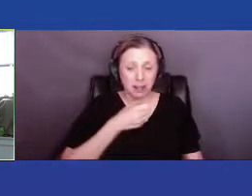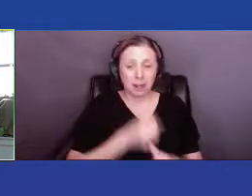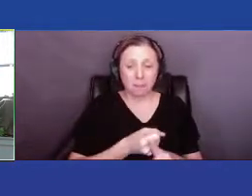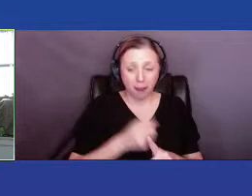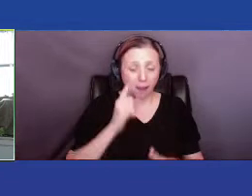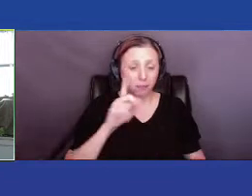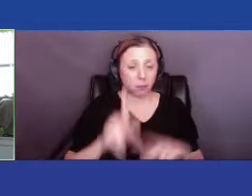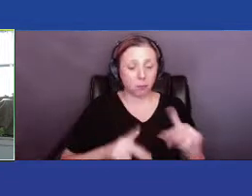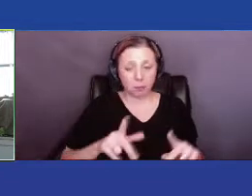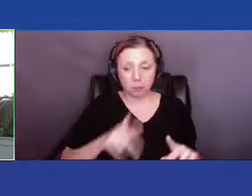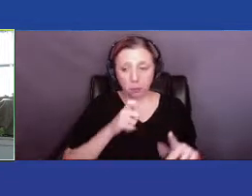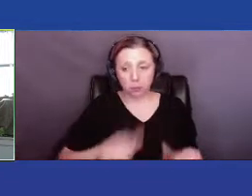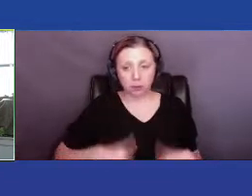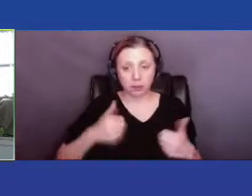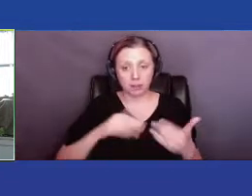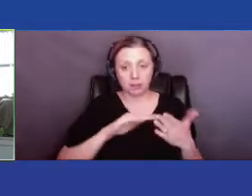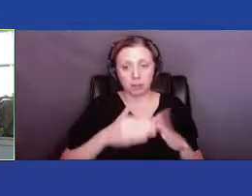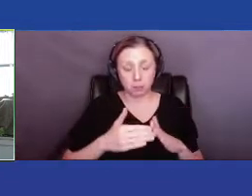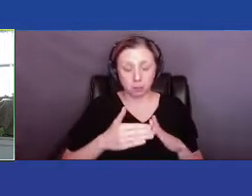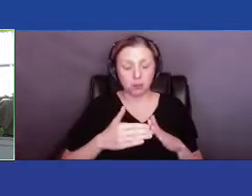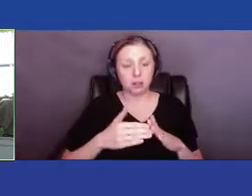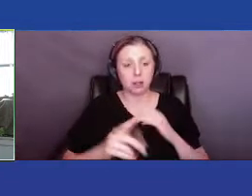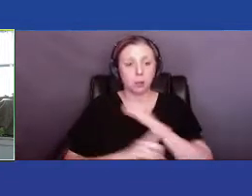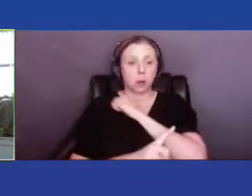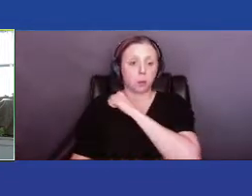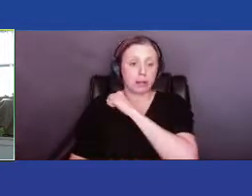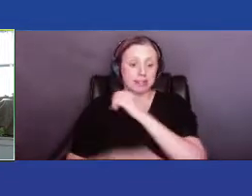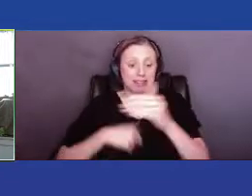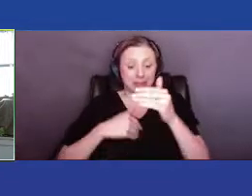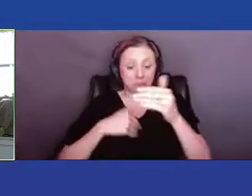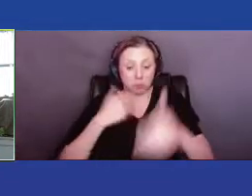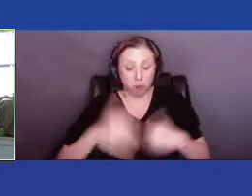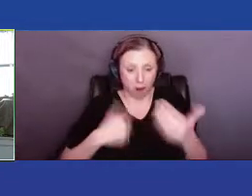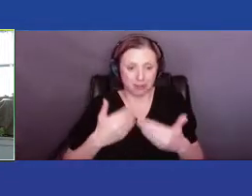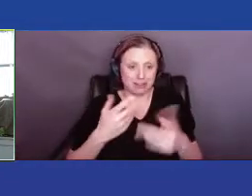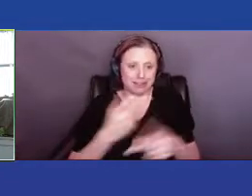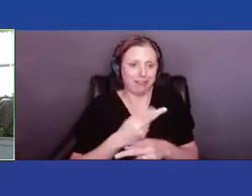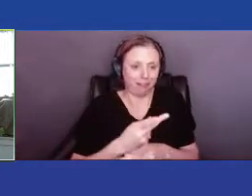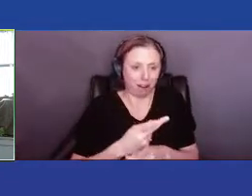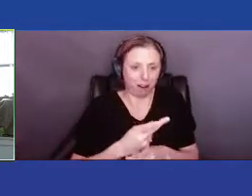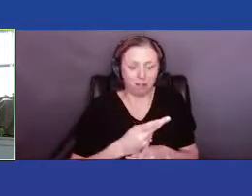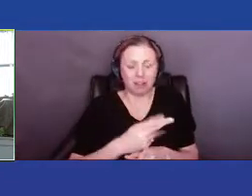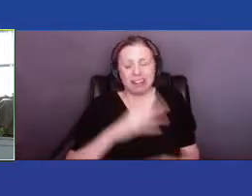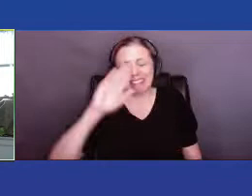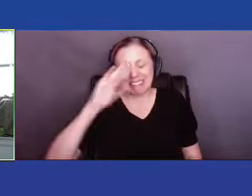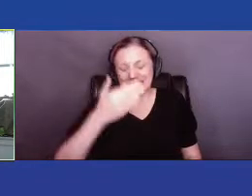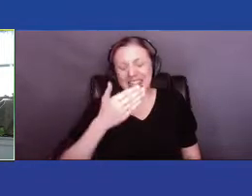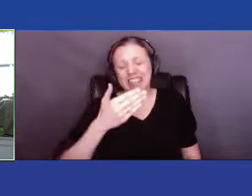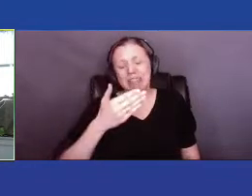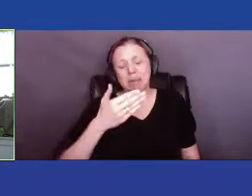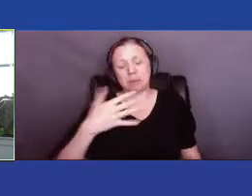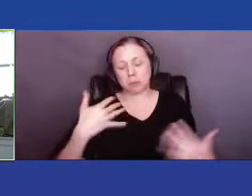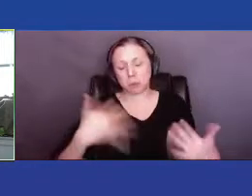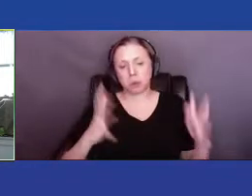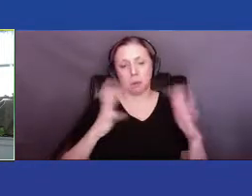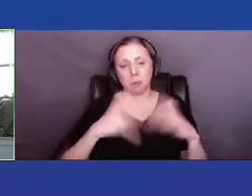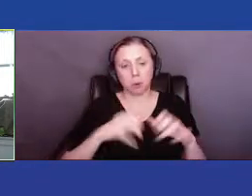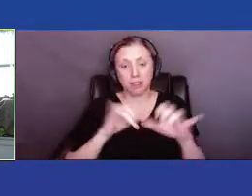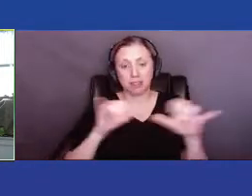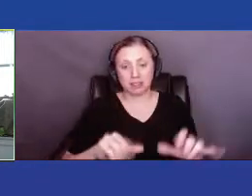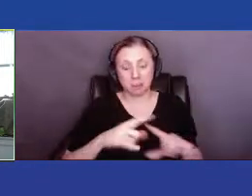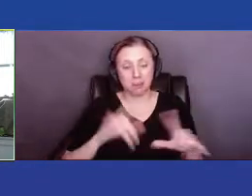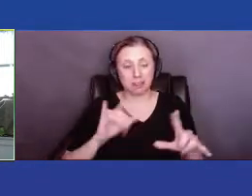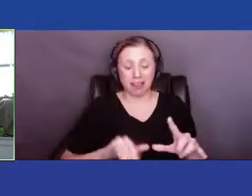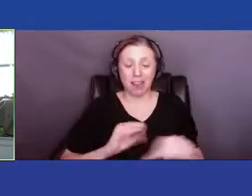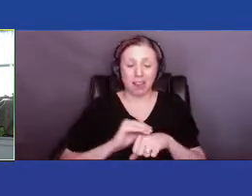in communities where waste is managed, where waste is processed. So it seems very Baroque, but these effects are really, really insidious, and